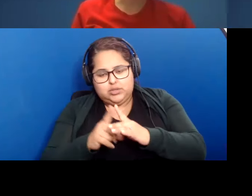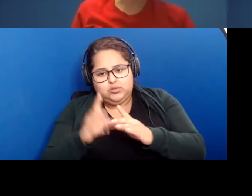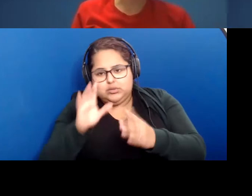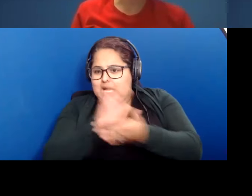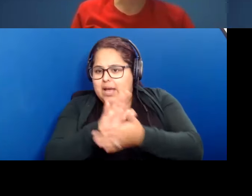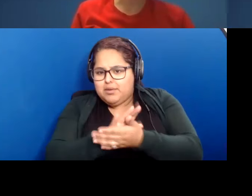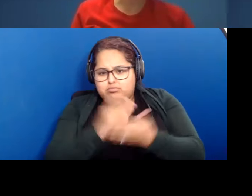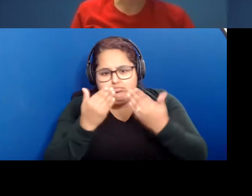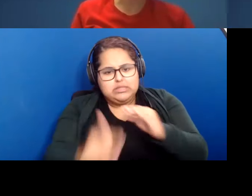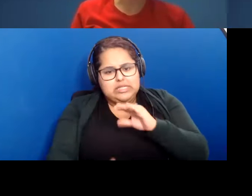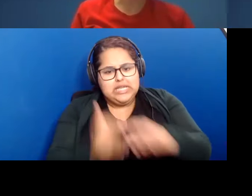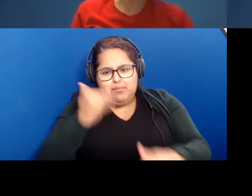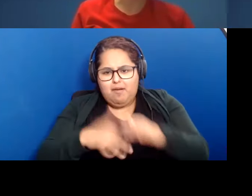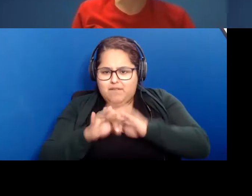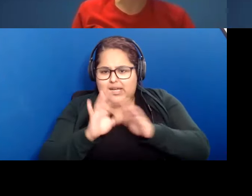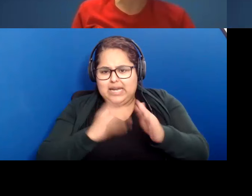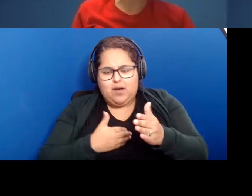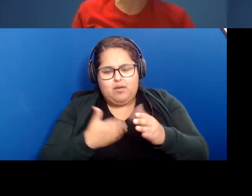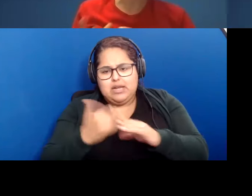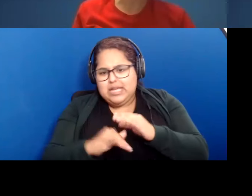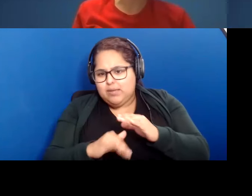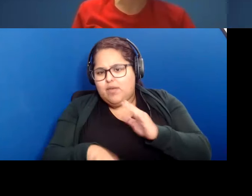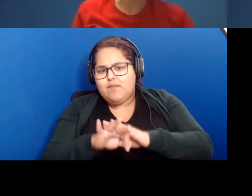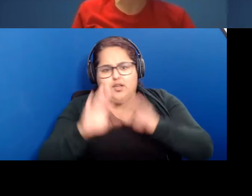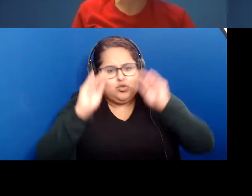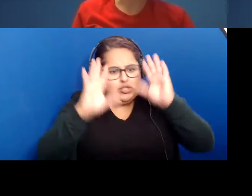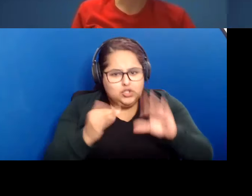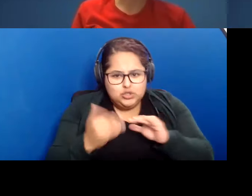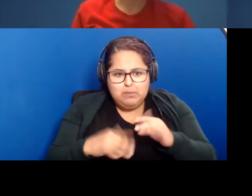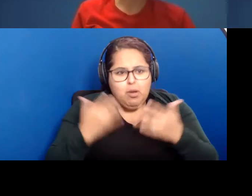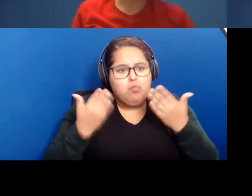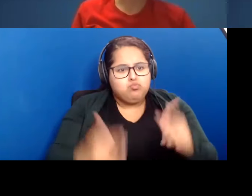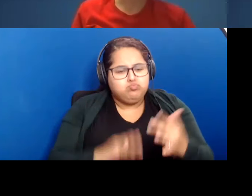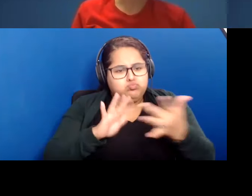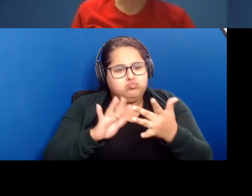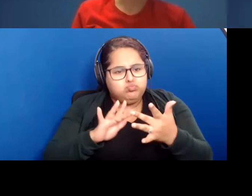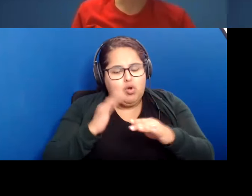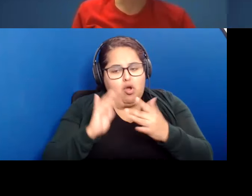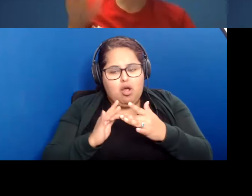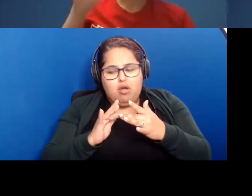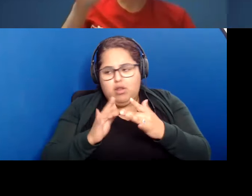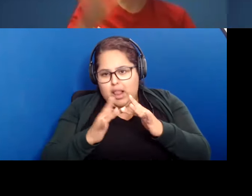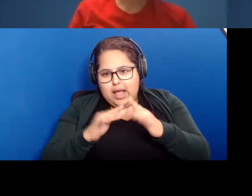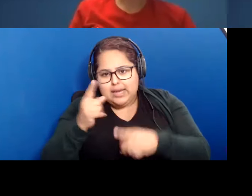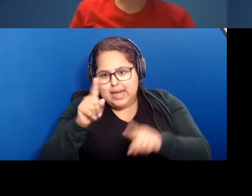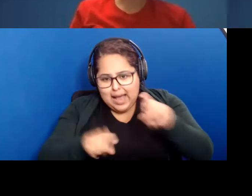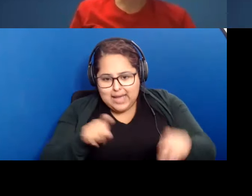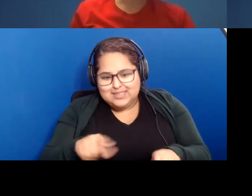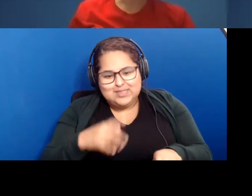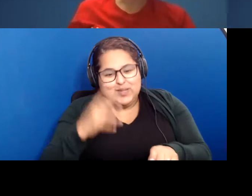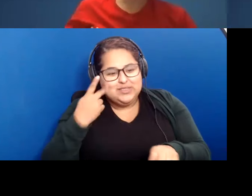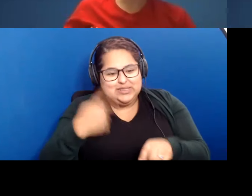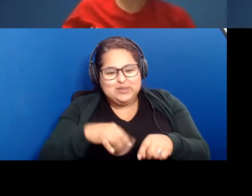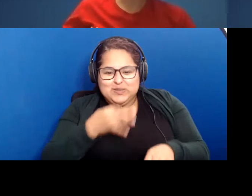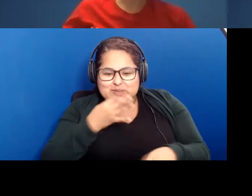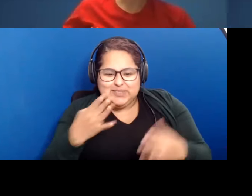an email, find our emails online, find your instructor's emails on Canvas. Feel free to ask questions, but we'll see you guys soon. Thank